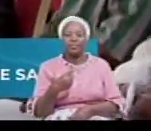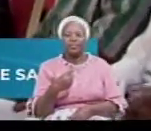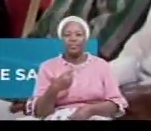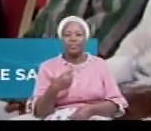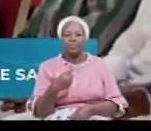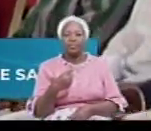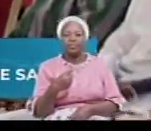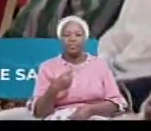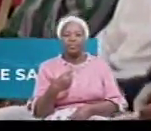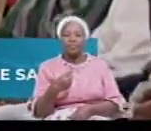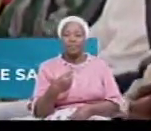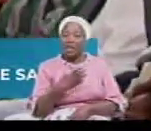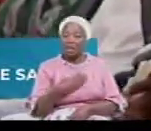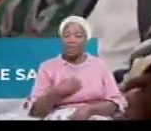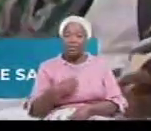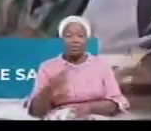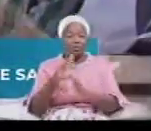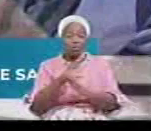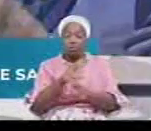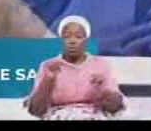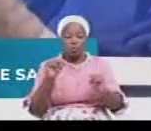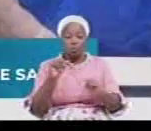And no one is counted out tonight.